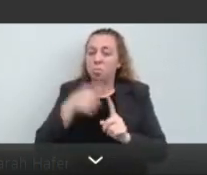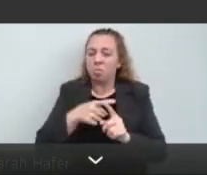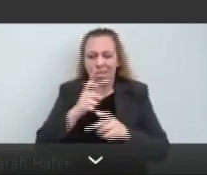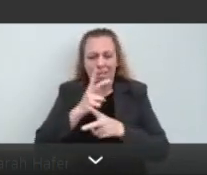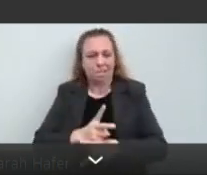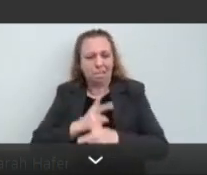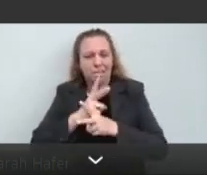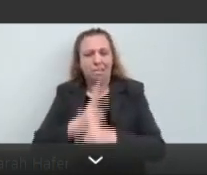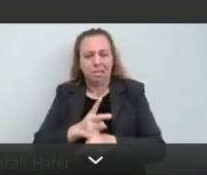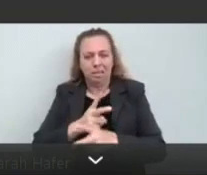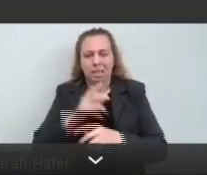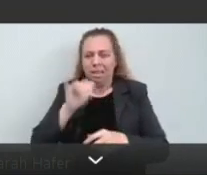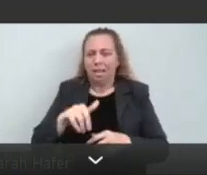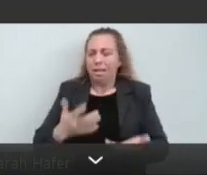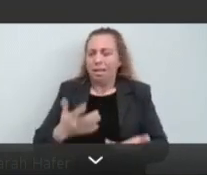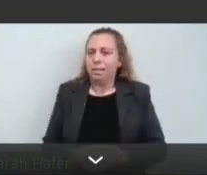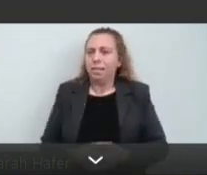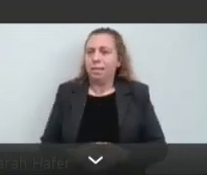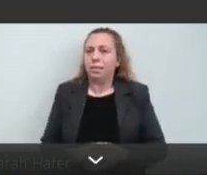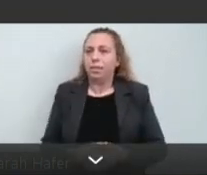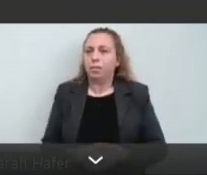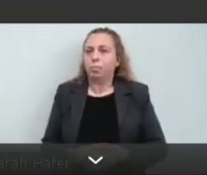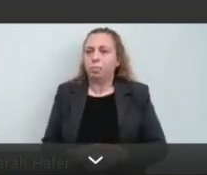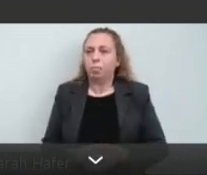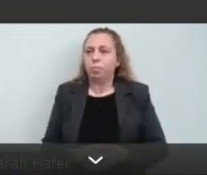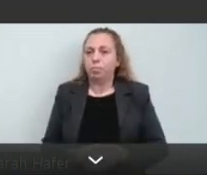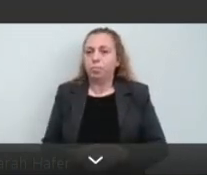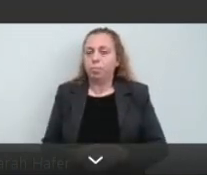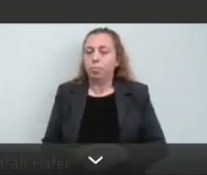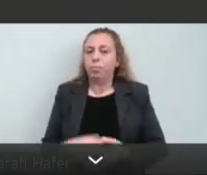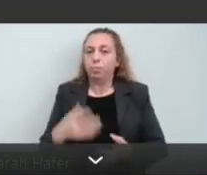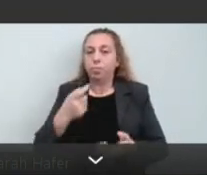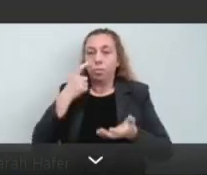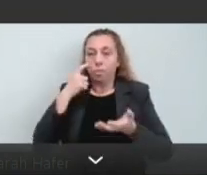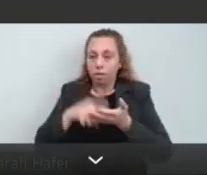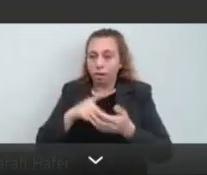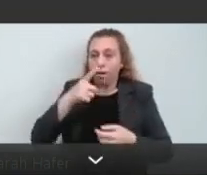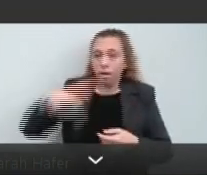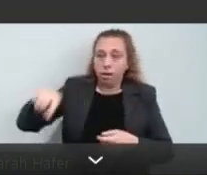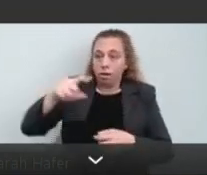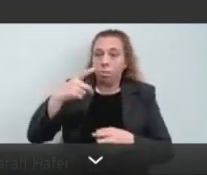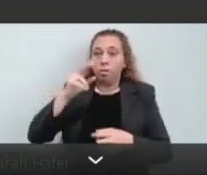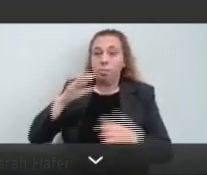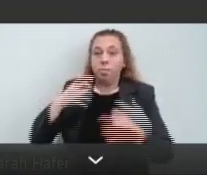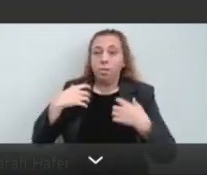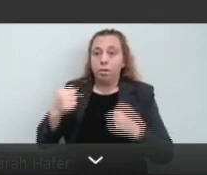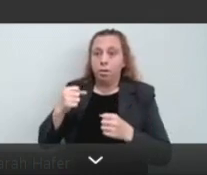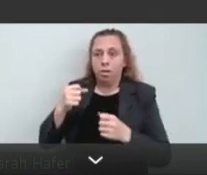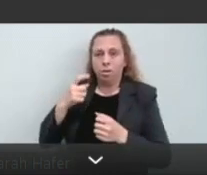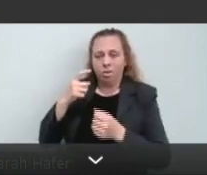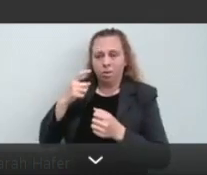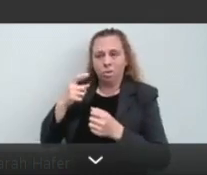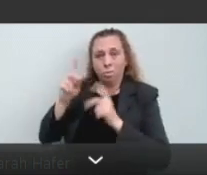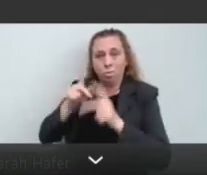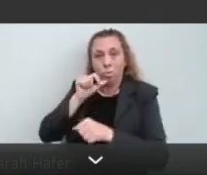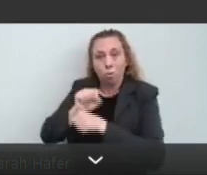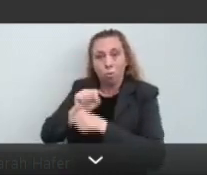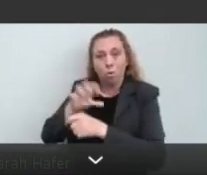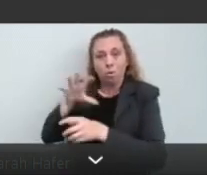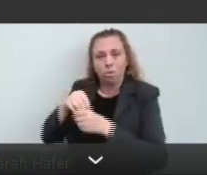in our public-facing jobs, and you'll see sector guidance from the governor, but I would emphasize there's also a strong role for